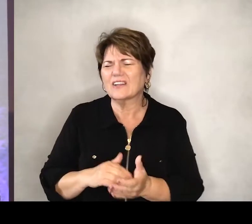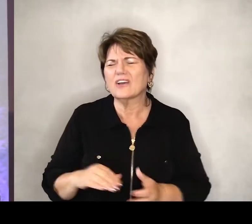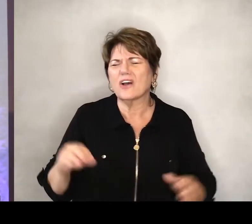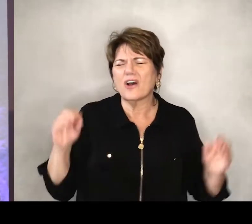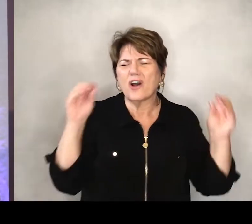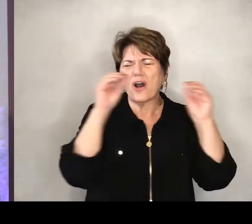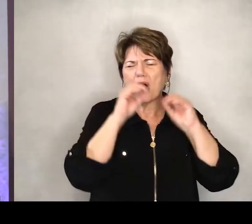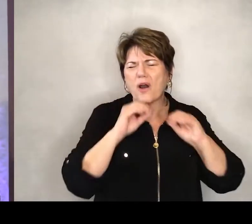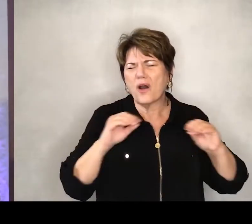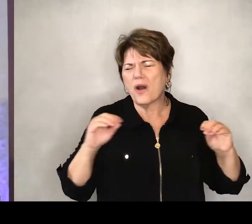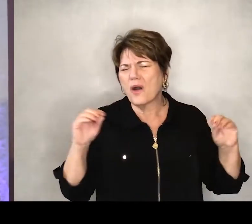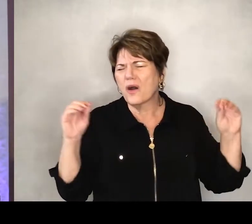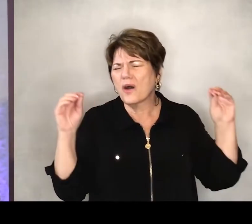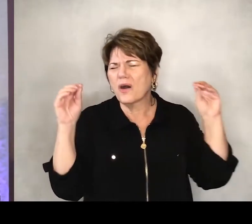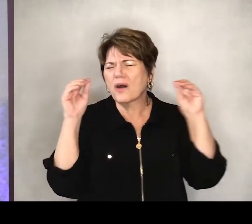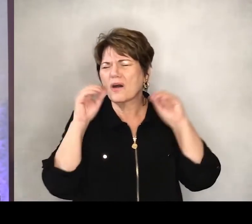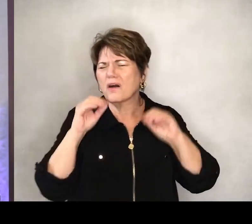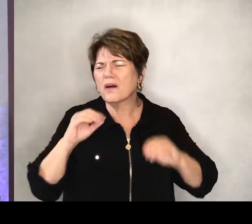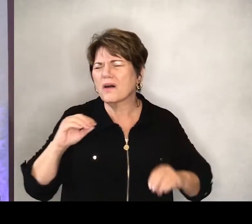again.